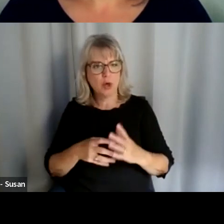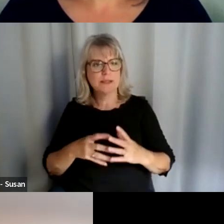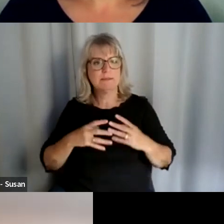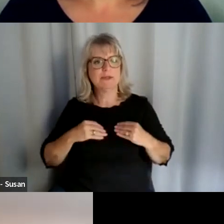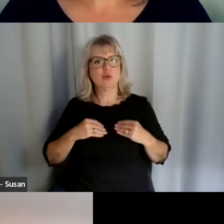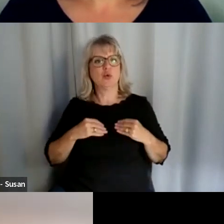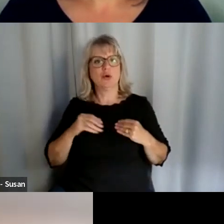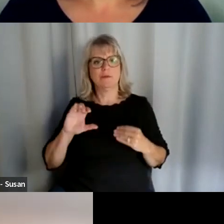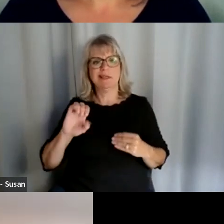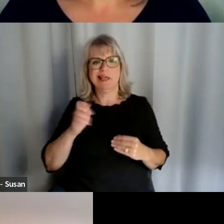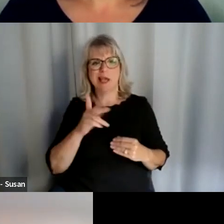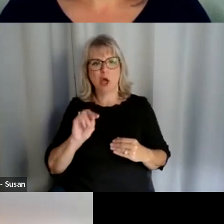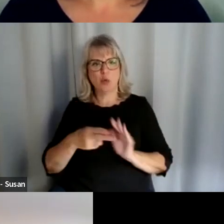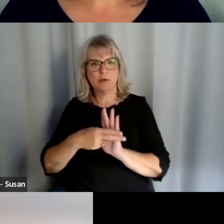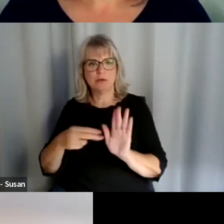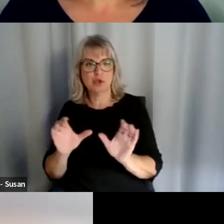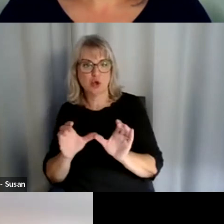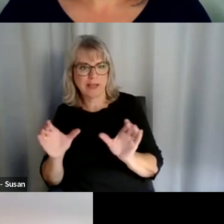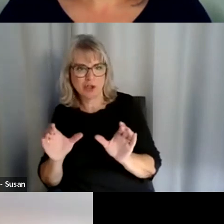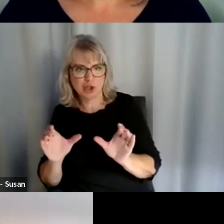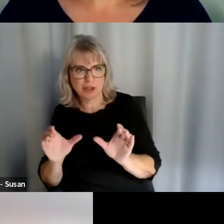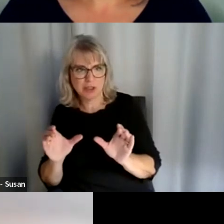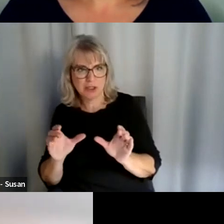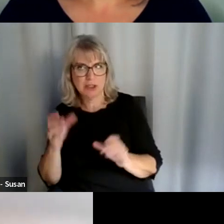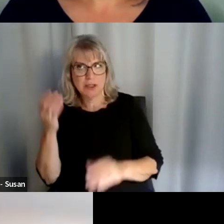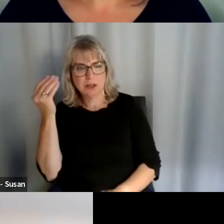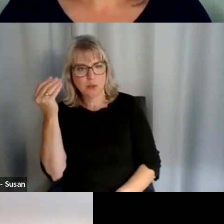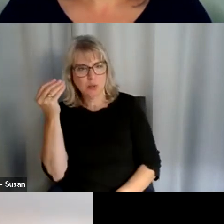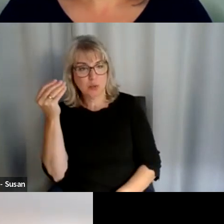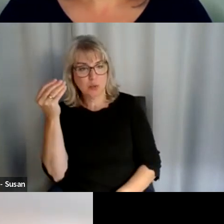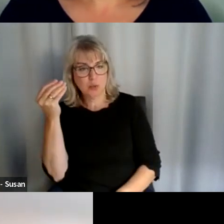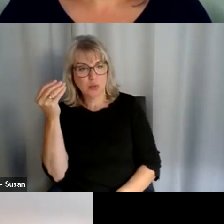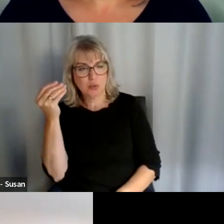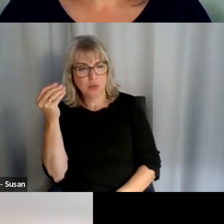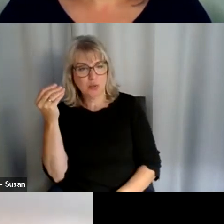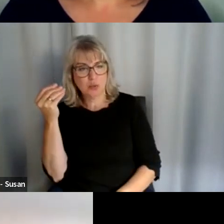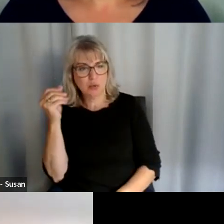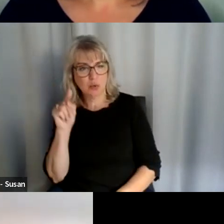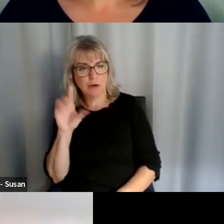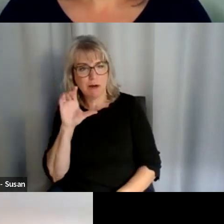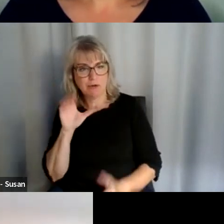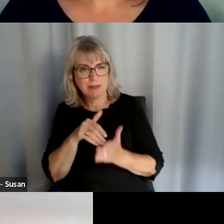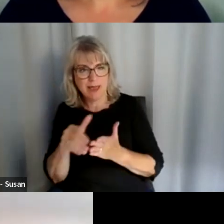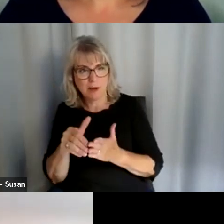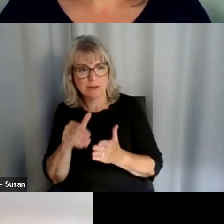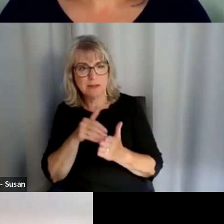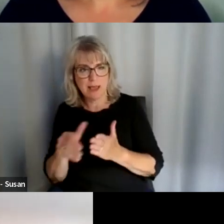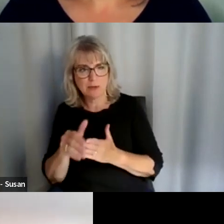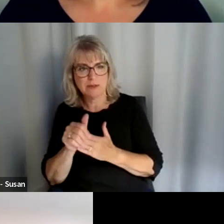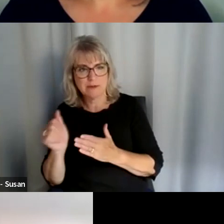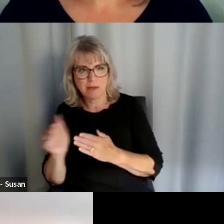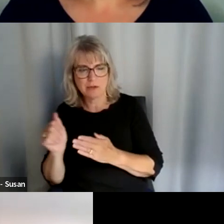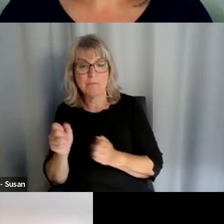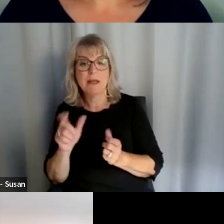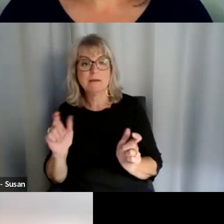ECHO certification, which were not insignificant, actually running into several hundreds of thousands of dollars, many of